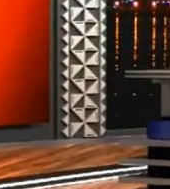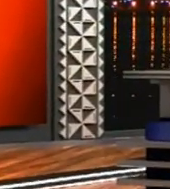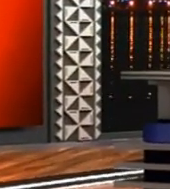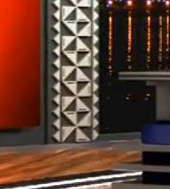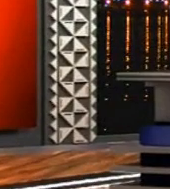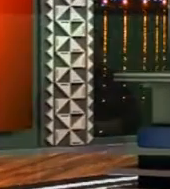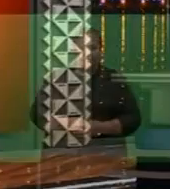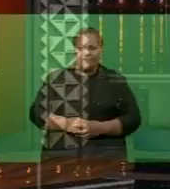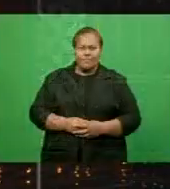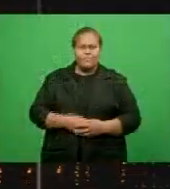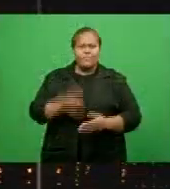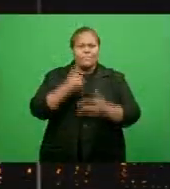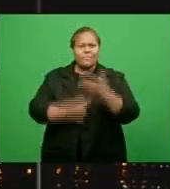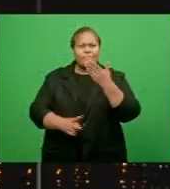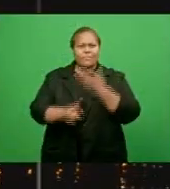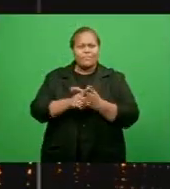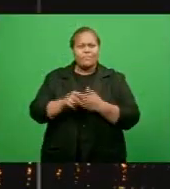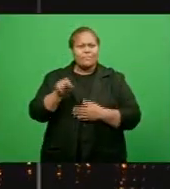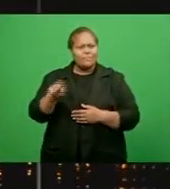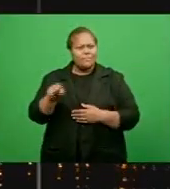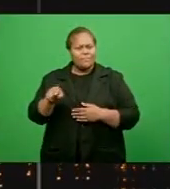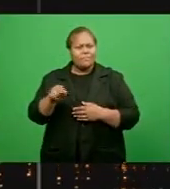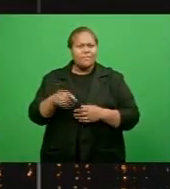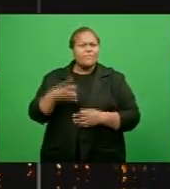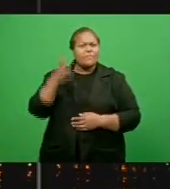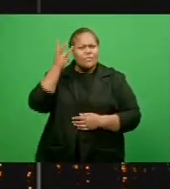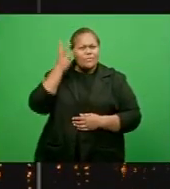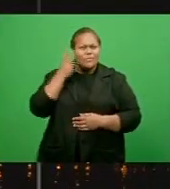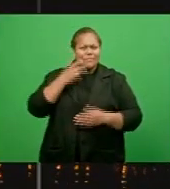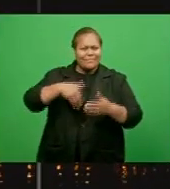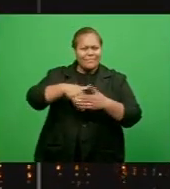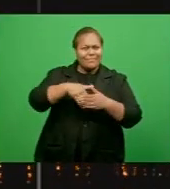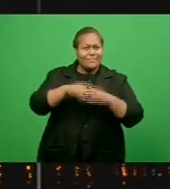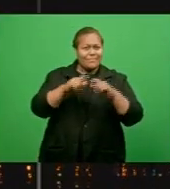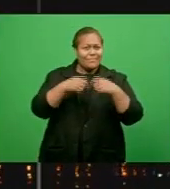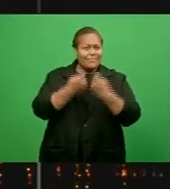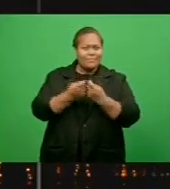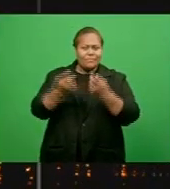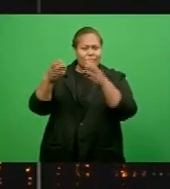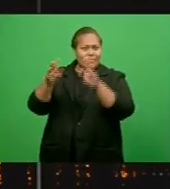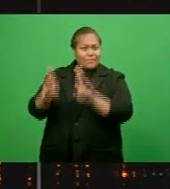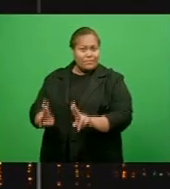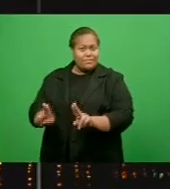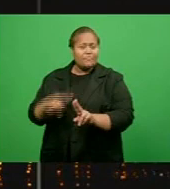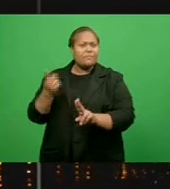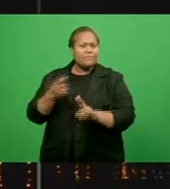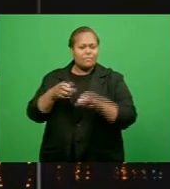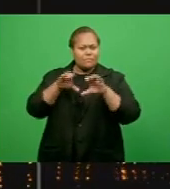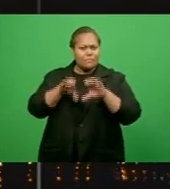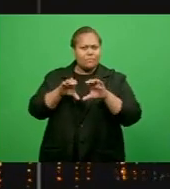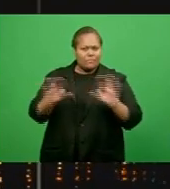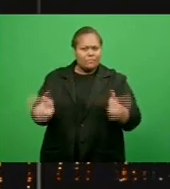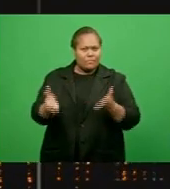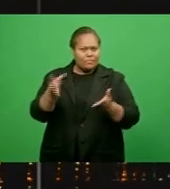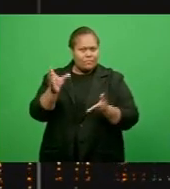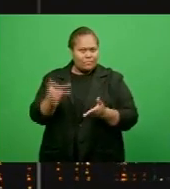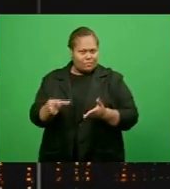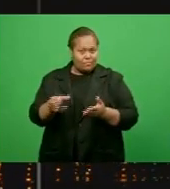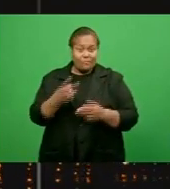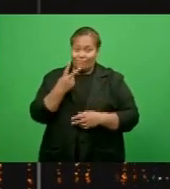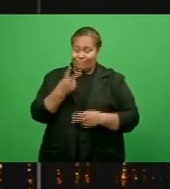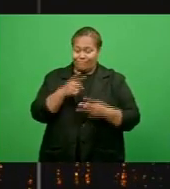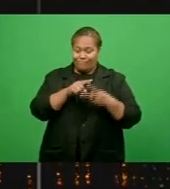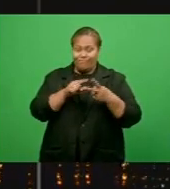Tragedy has struck the Ndraketi women's football team with the death of the coach and a player in a horrific road accident yesterday.